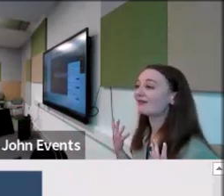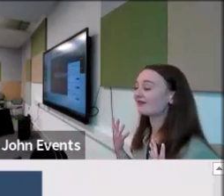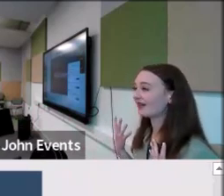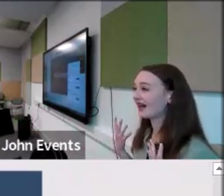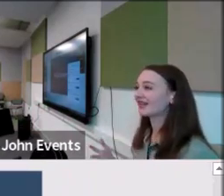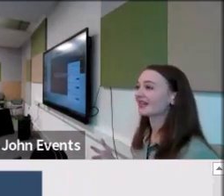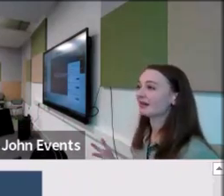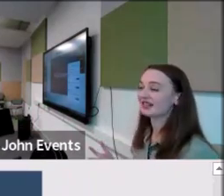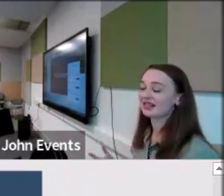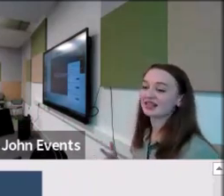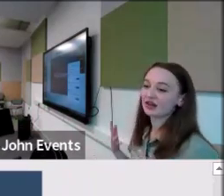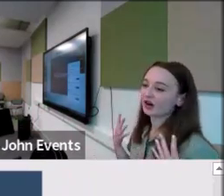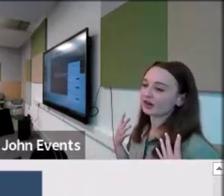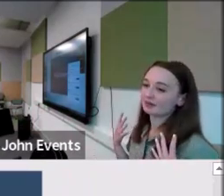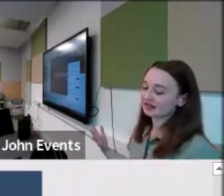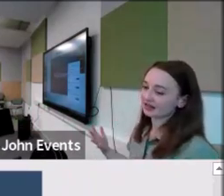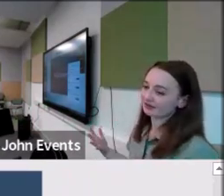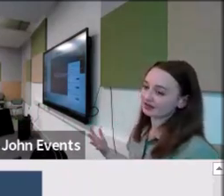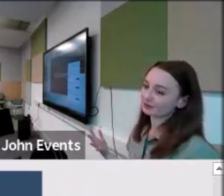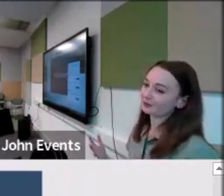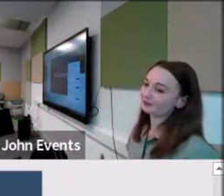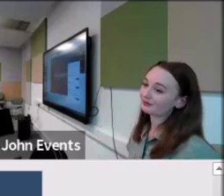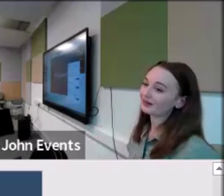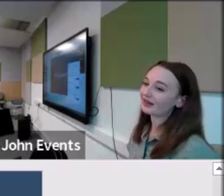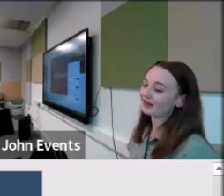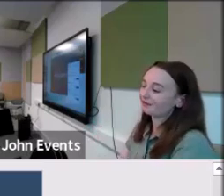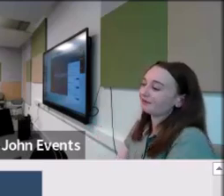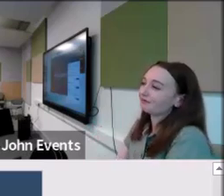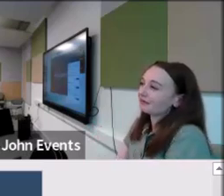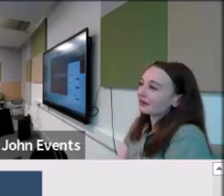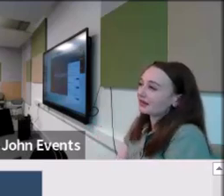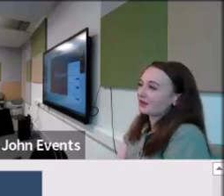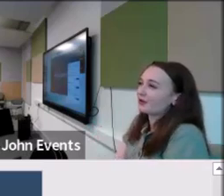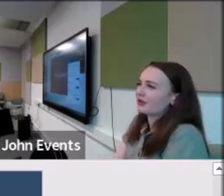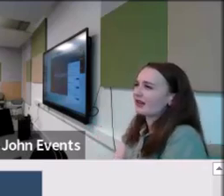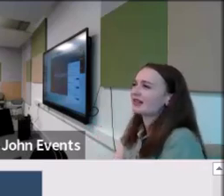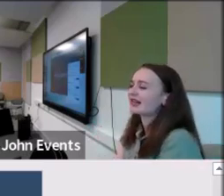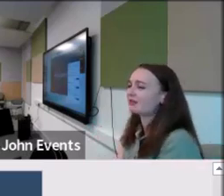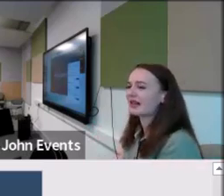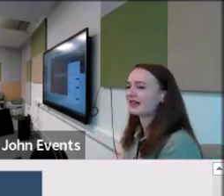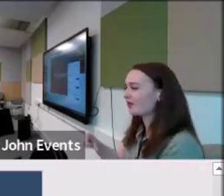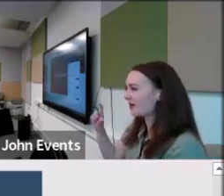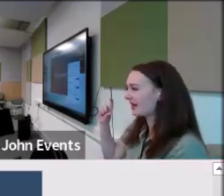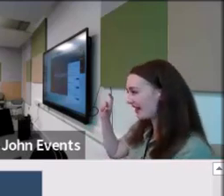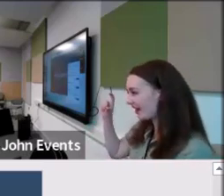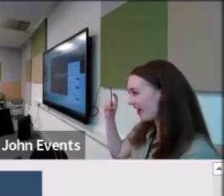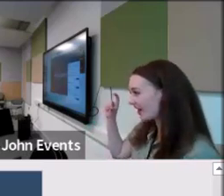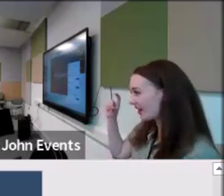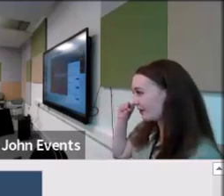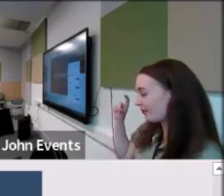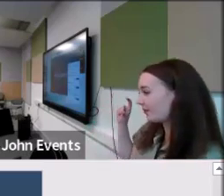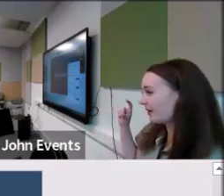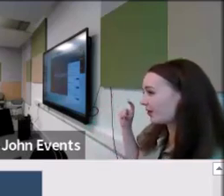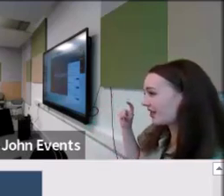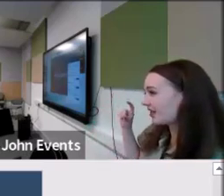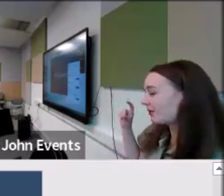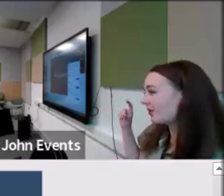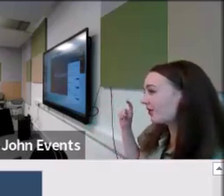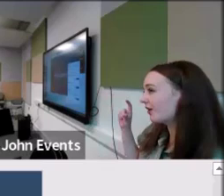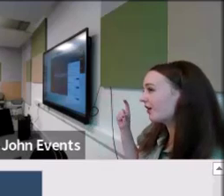they have accessibility needs that aren't immediately visible. There's also things like the Please Offer Me a Seat card if you're on